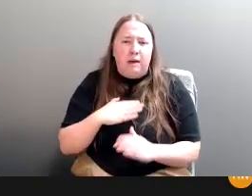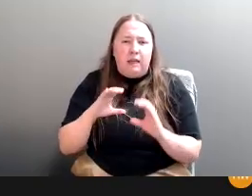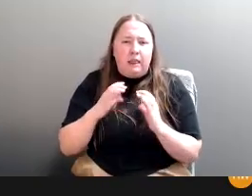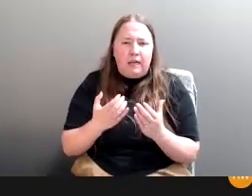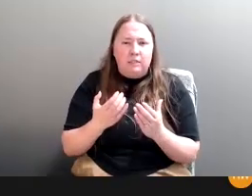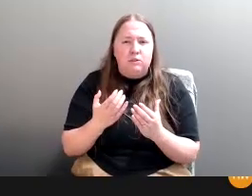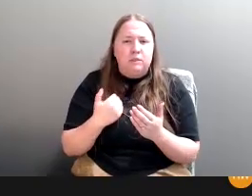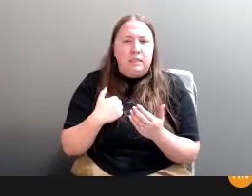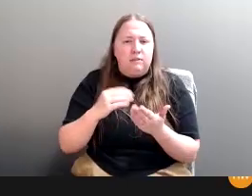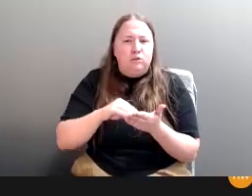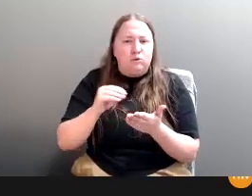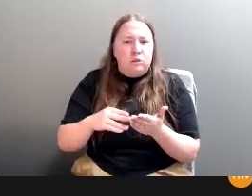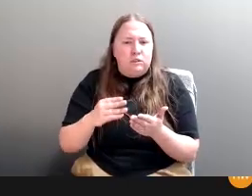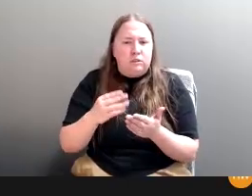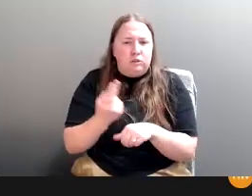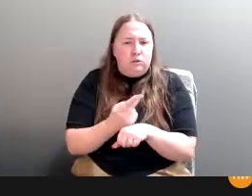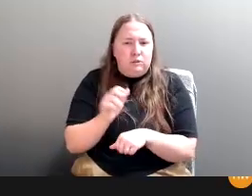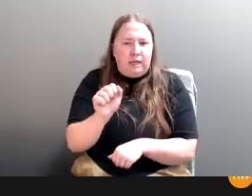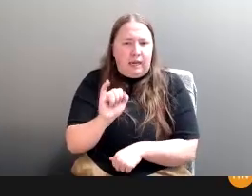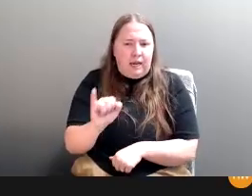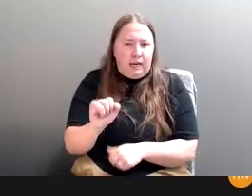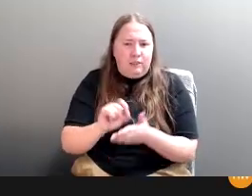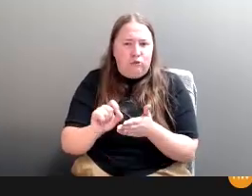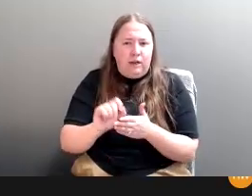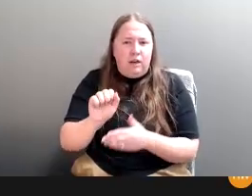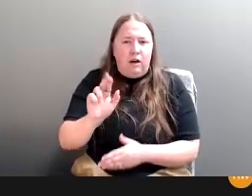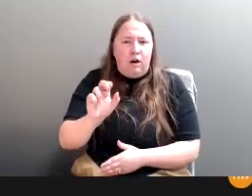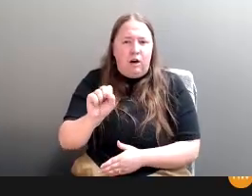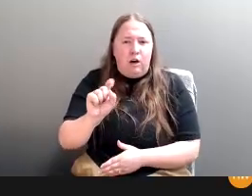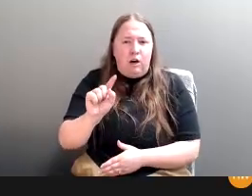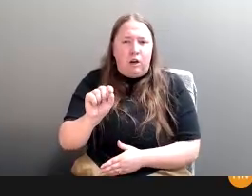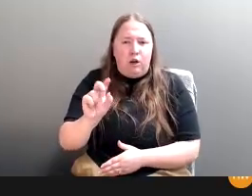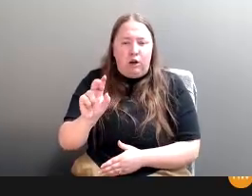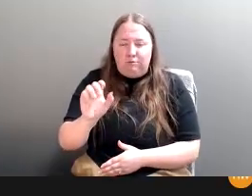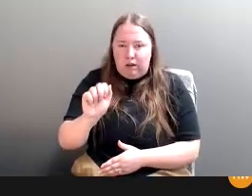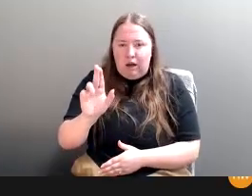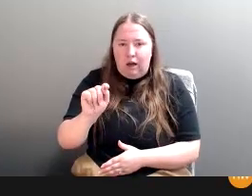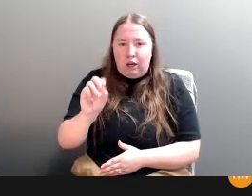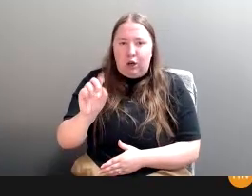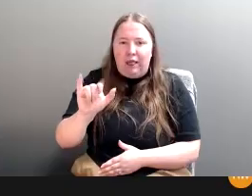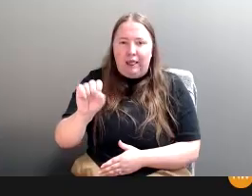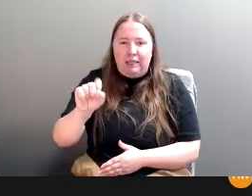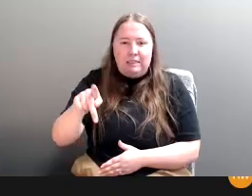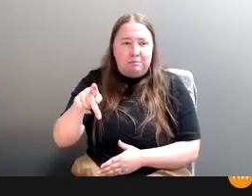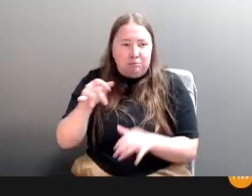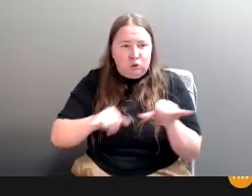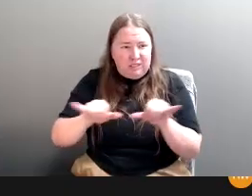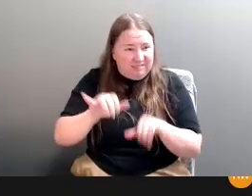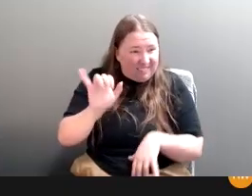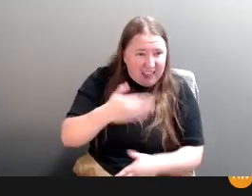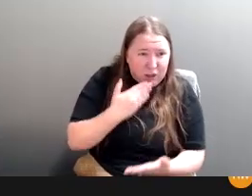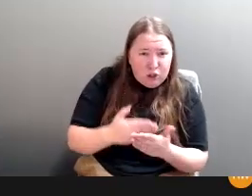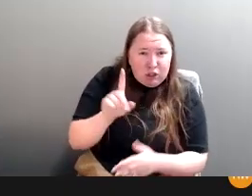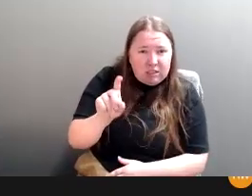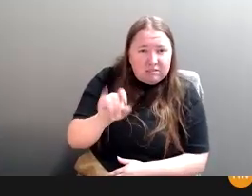we have students use AI to write auto S Lisp routines. Right. Yeah, that would make sense. Is that a good thing in your